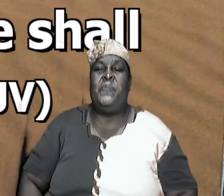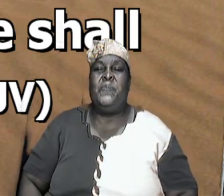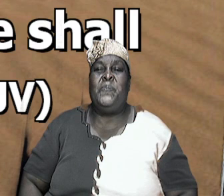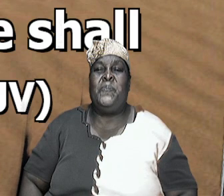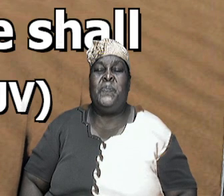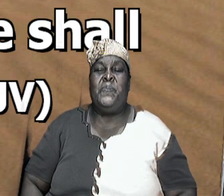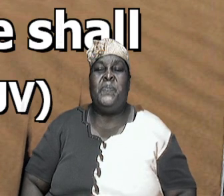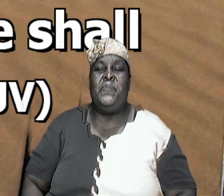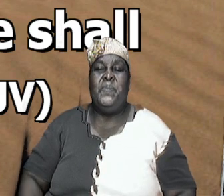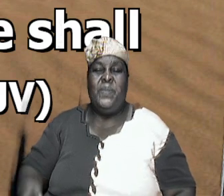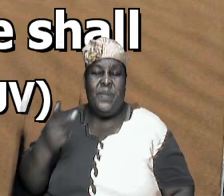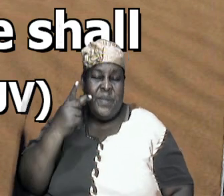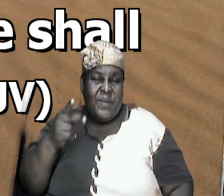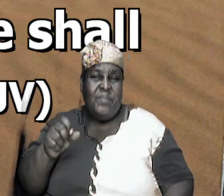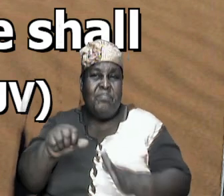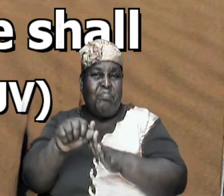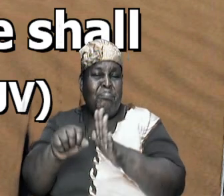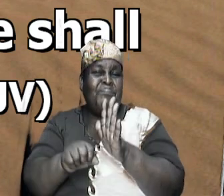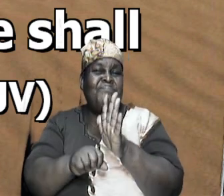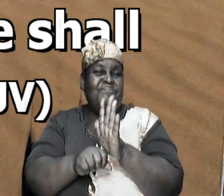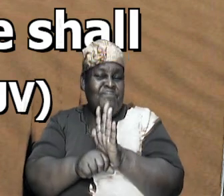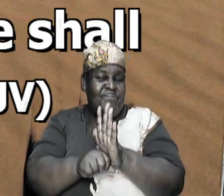and when you look at the scripture here,